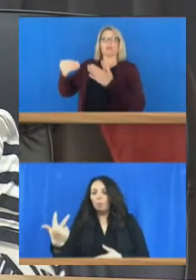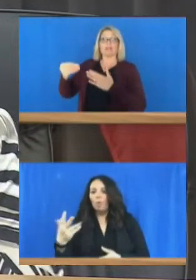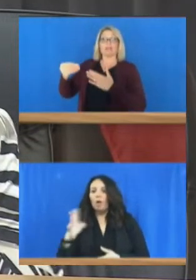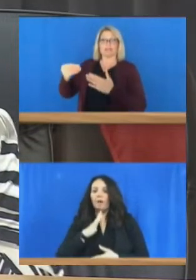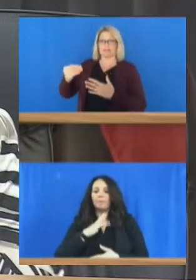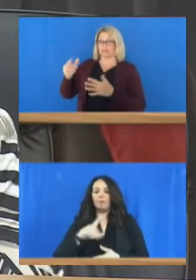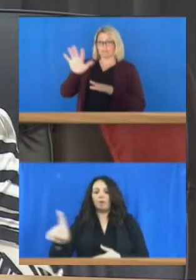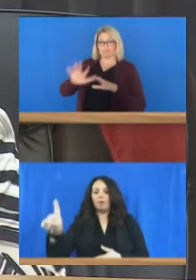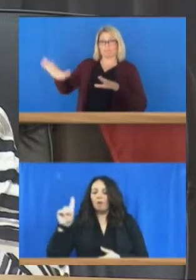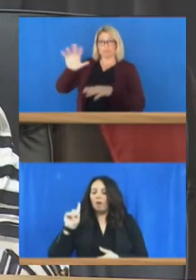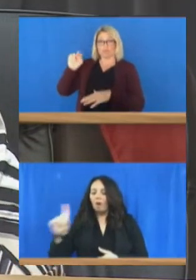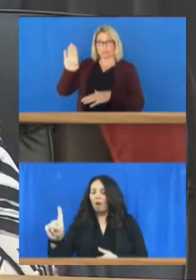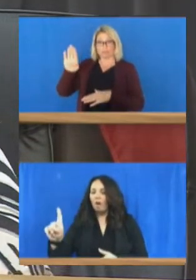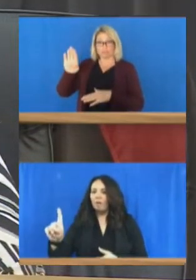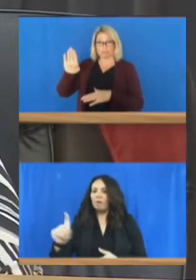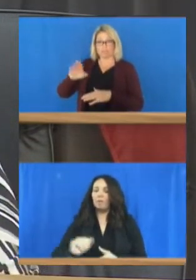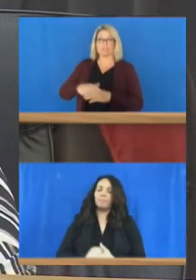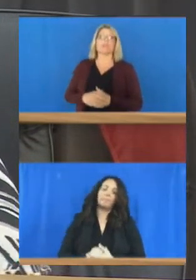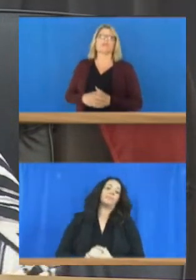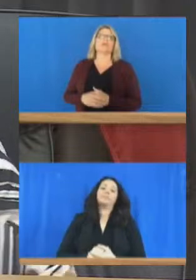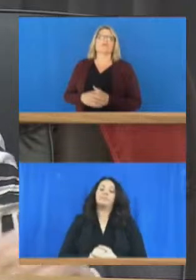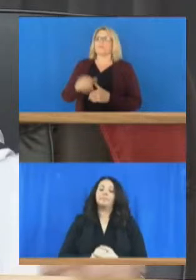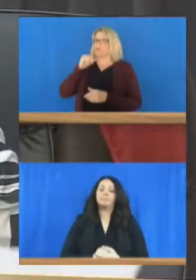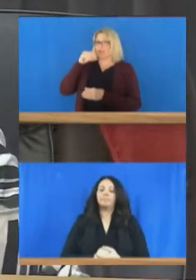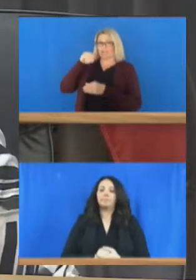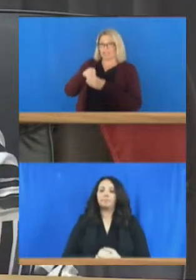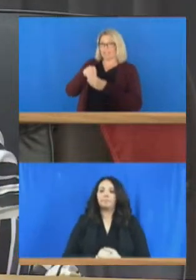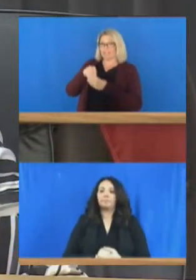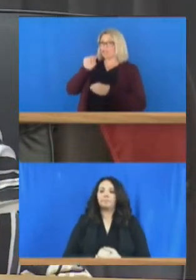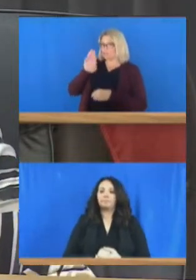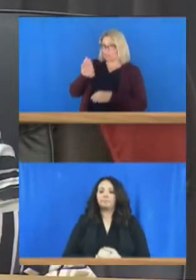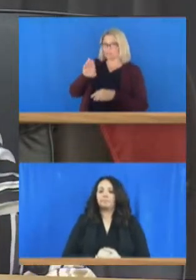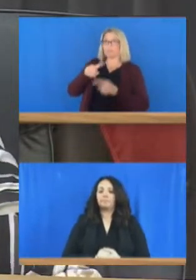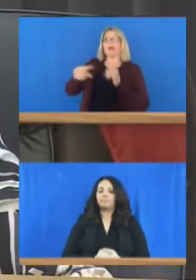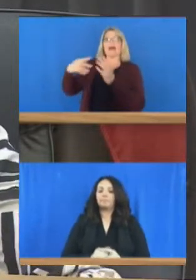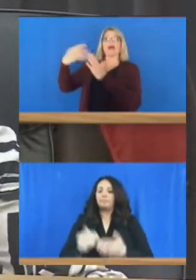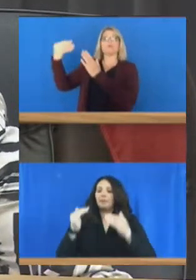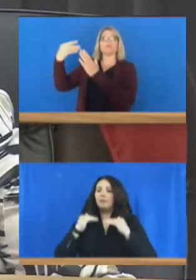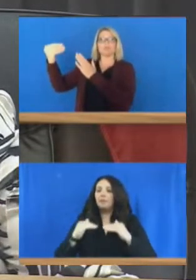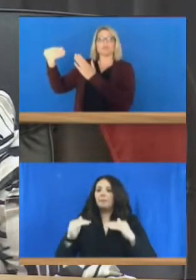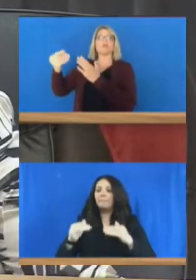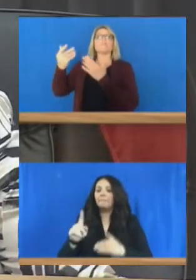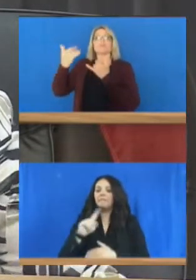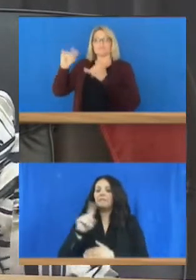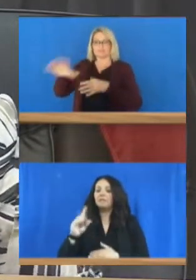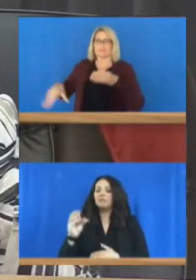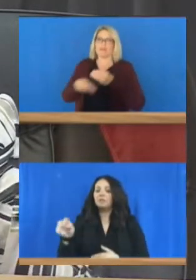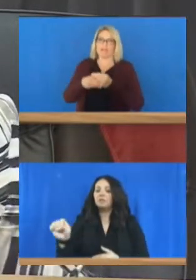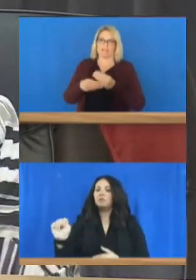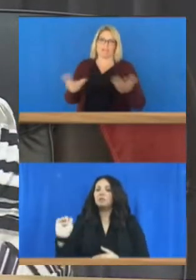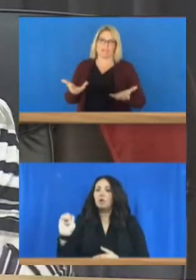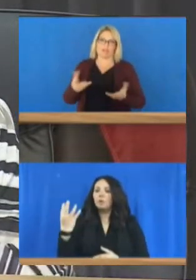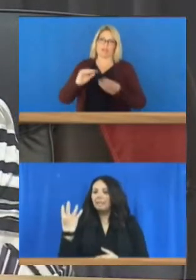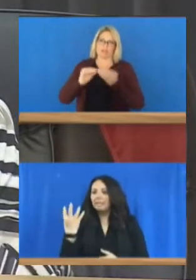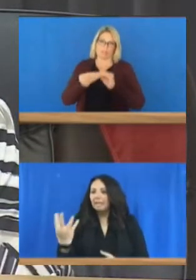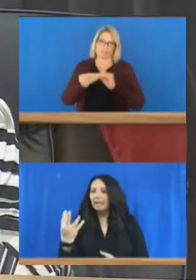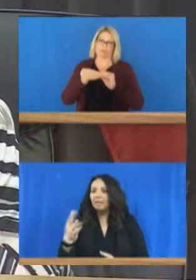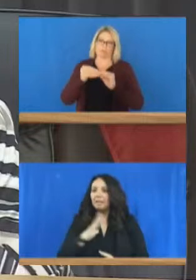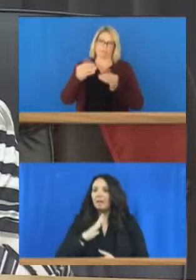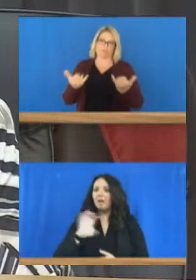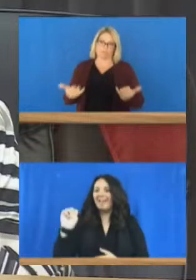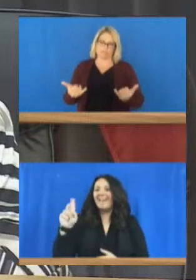also impacted areas that have otherwise had very few recent cases. So I do recognize this is confusing. I do receive